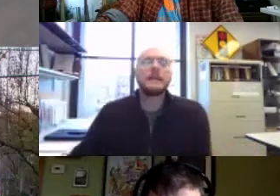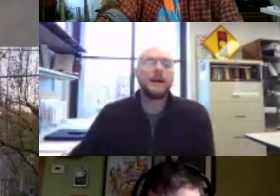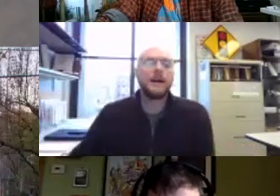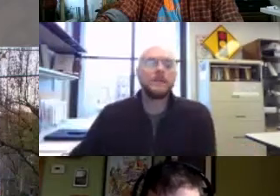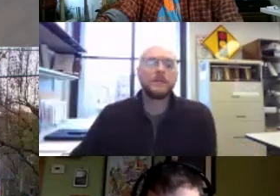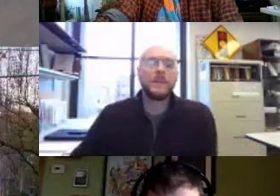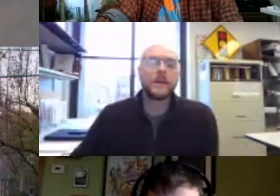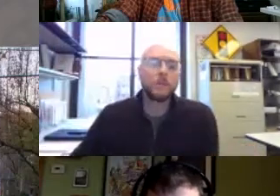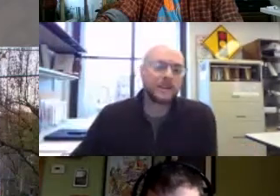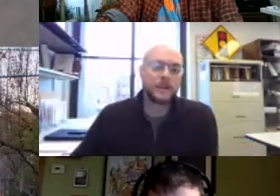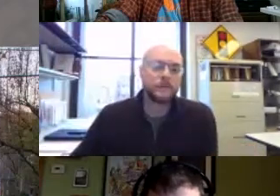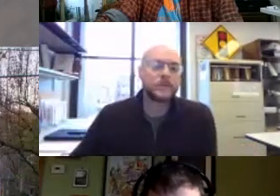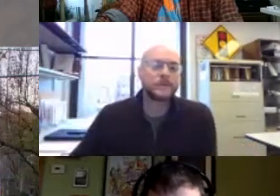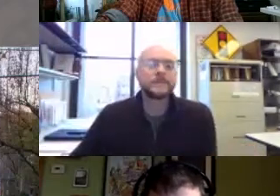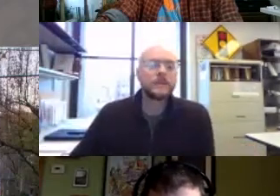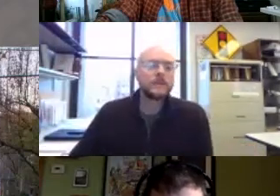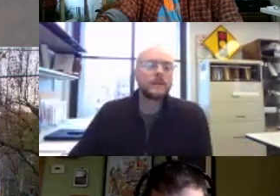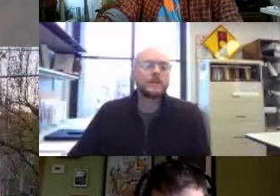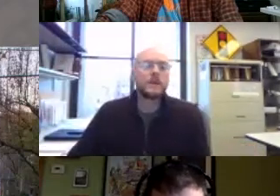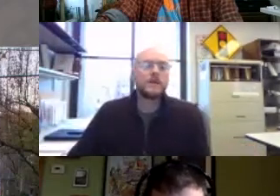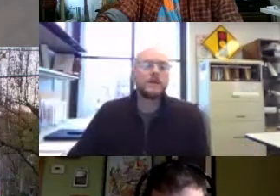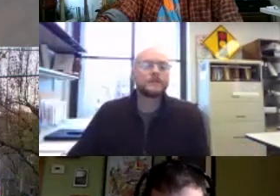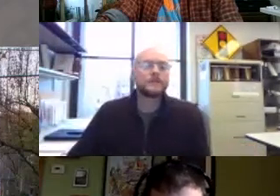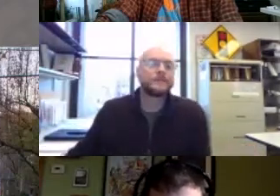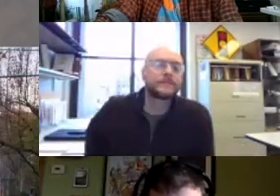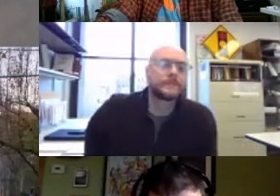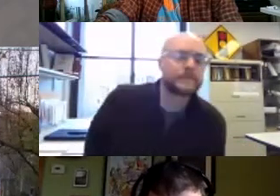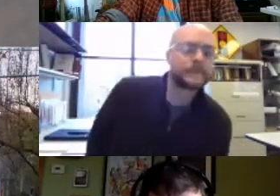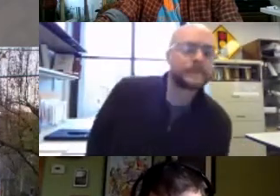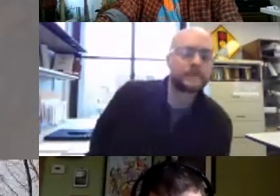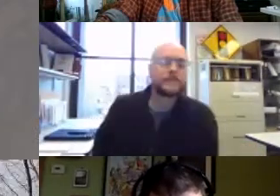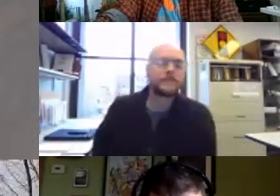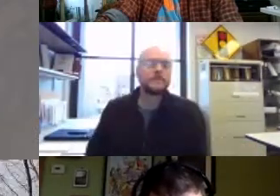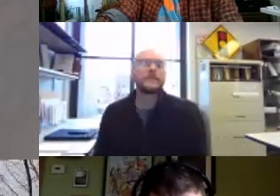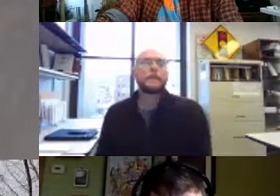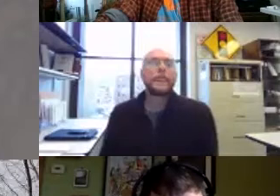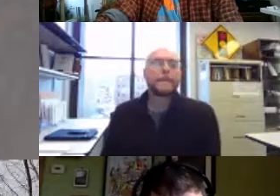routes, depending on where they're used. Go ahead, Ricardo.